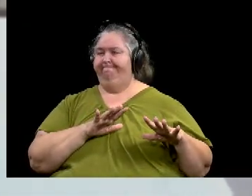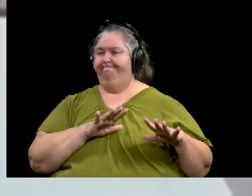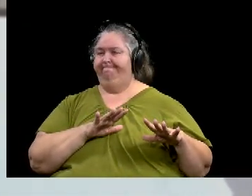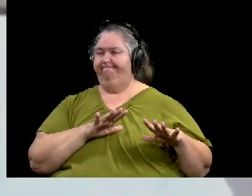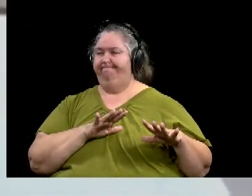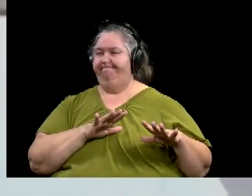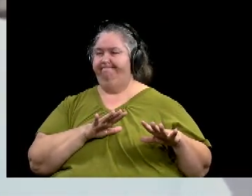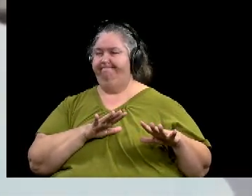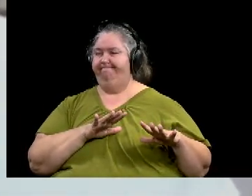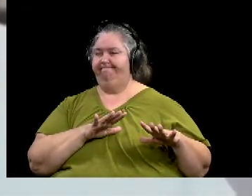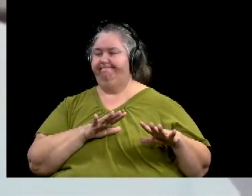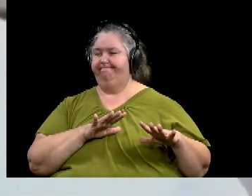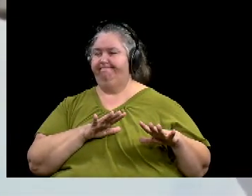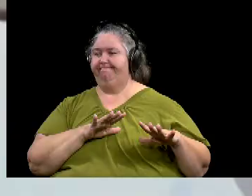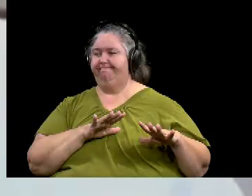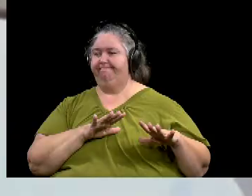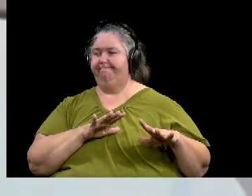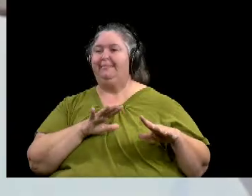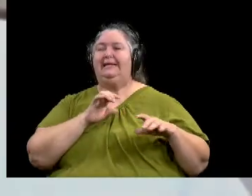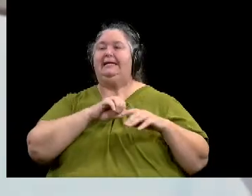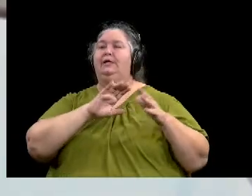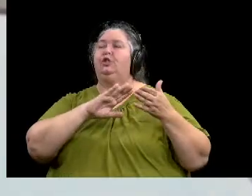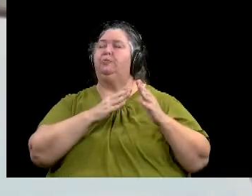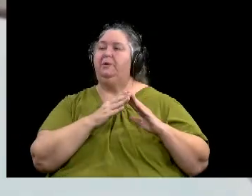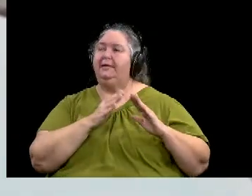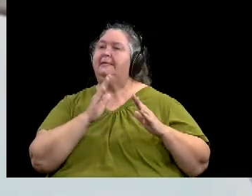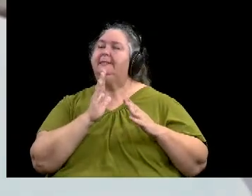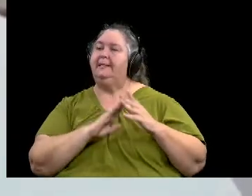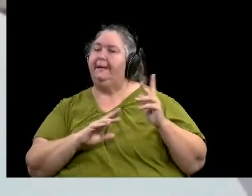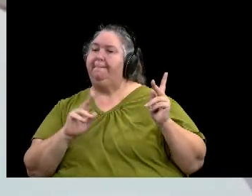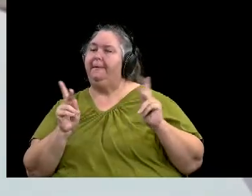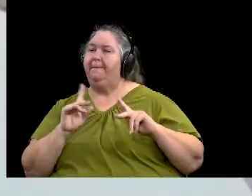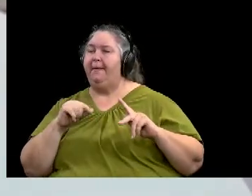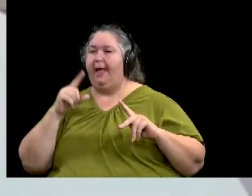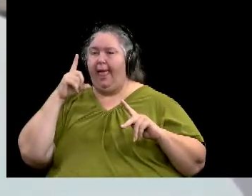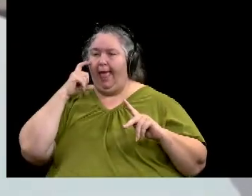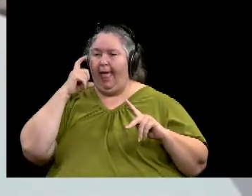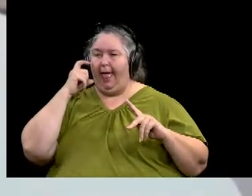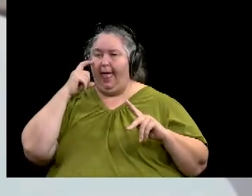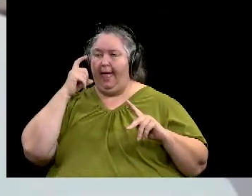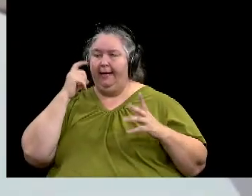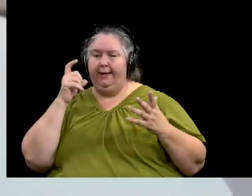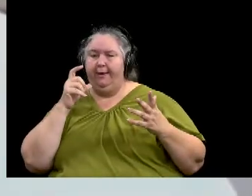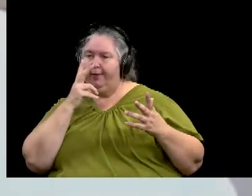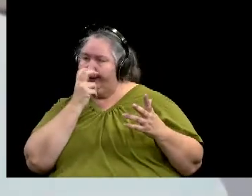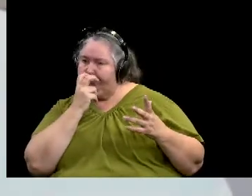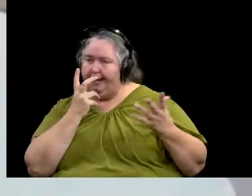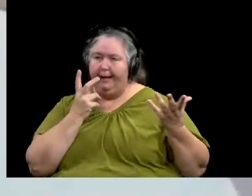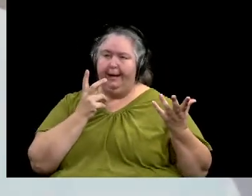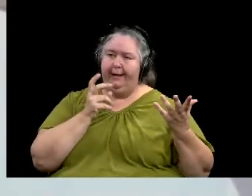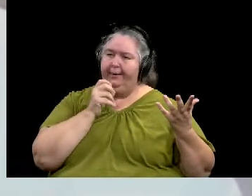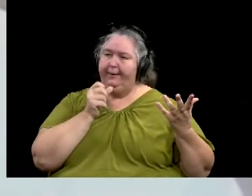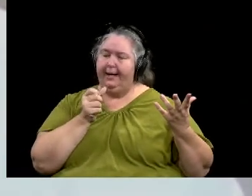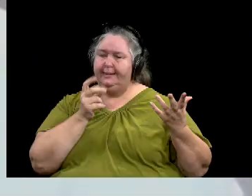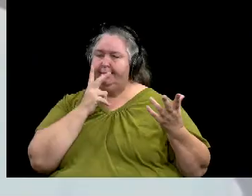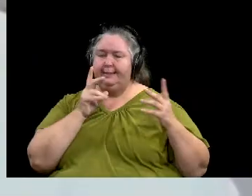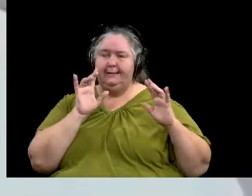when we aren't seeing the same kind of things that we saw in the 40s, 50s, and